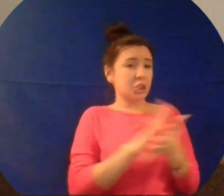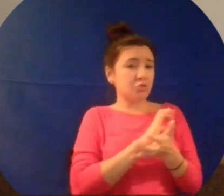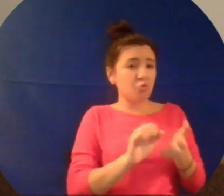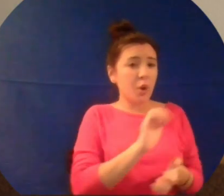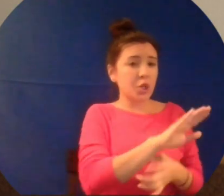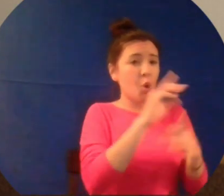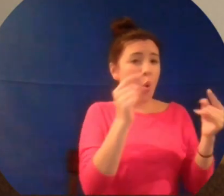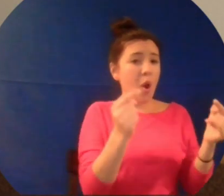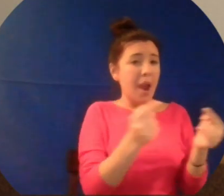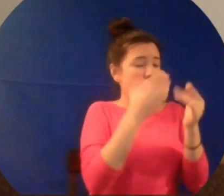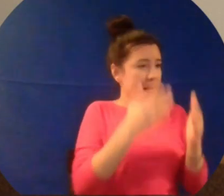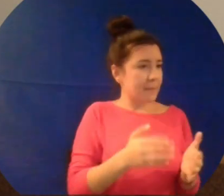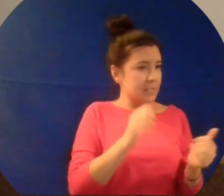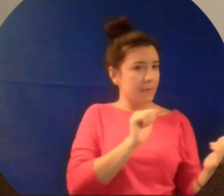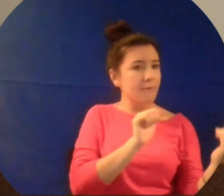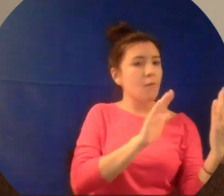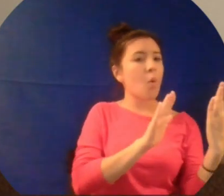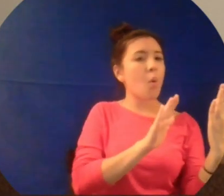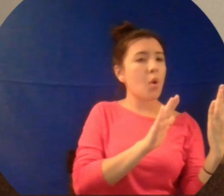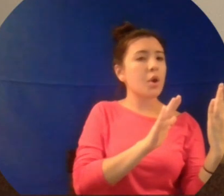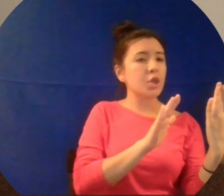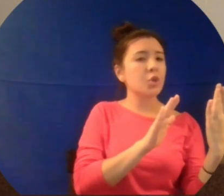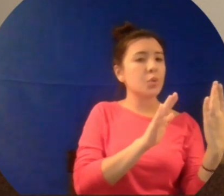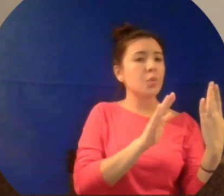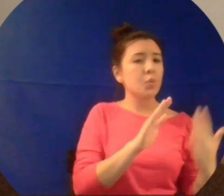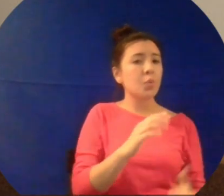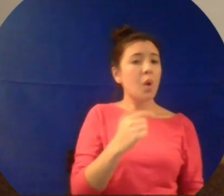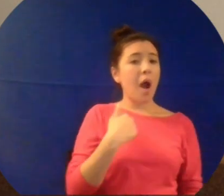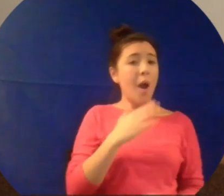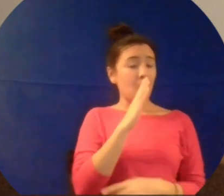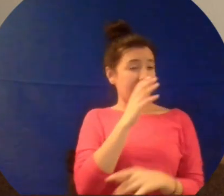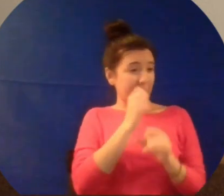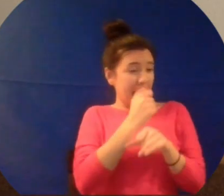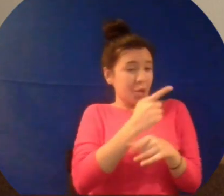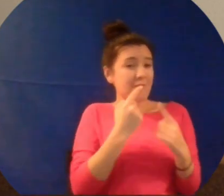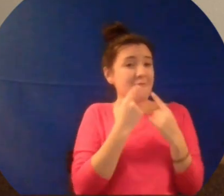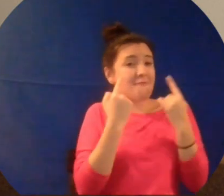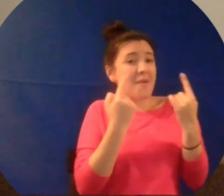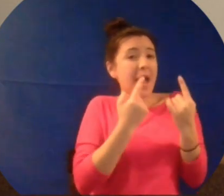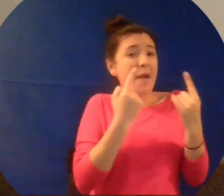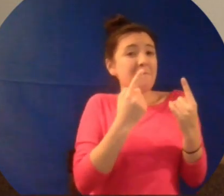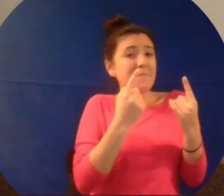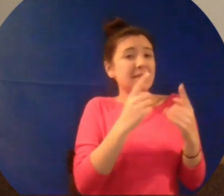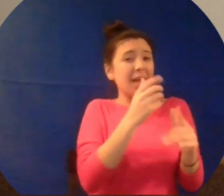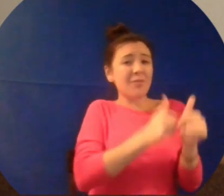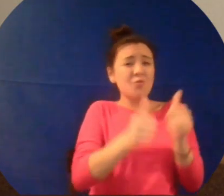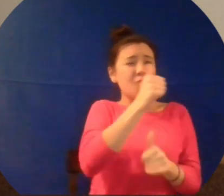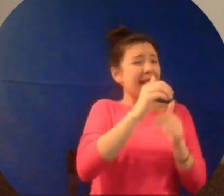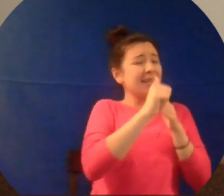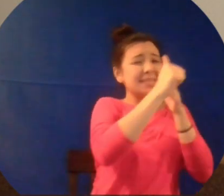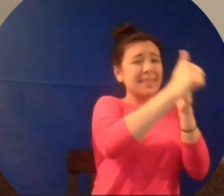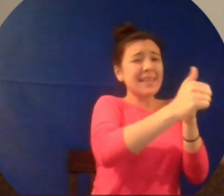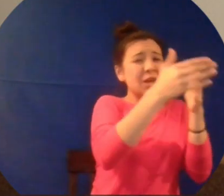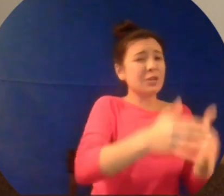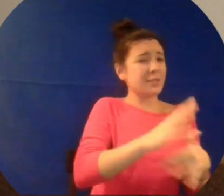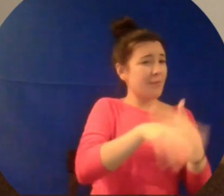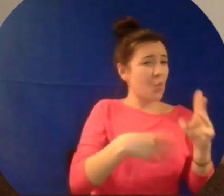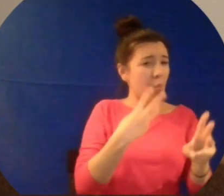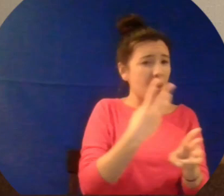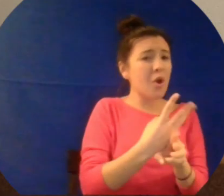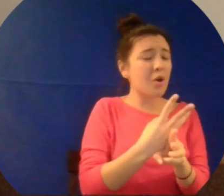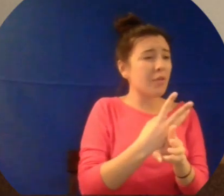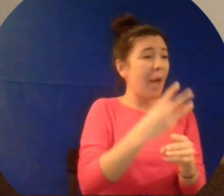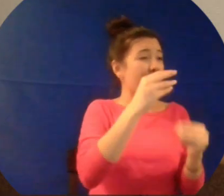enemies before you, and I will make you famous like the great ones of the earth. I will fix a place for